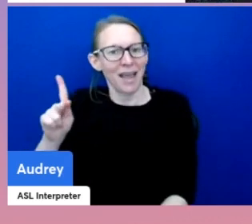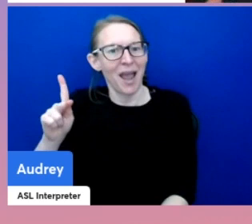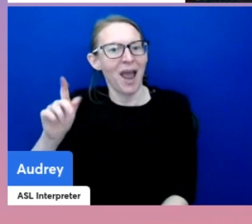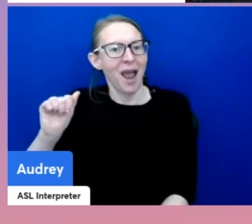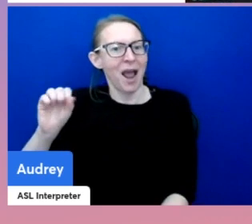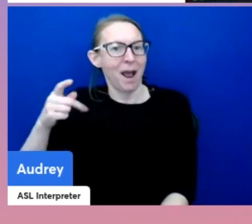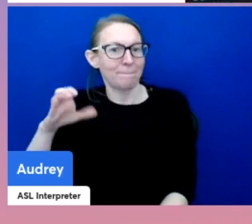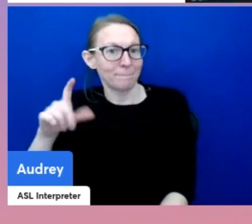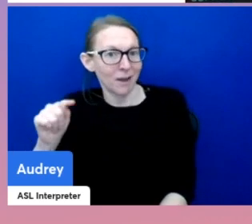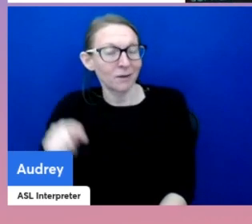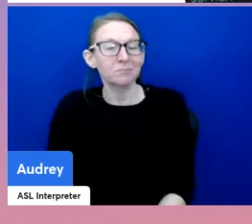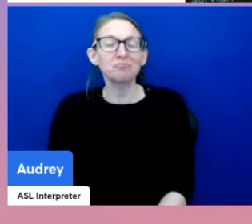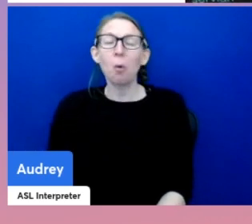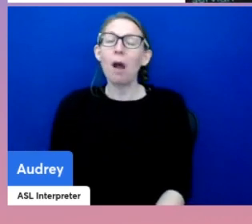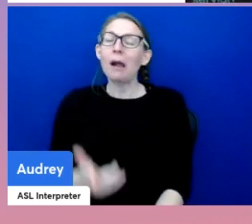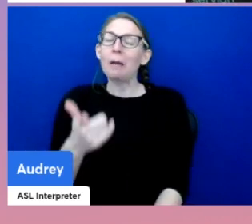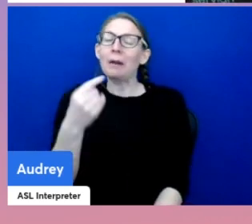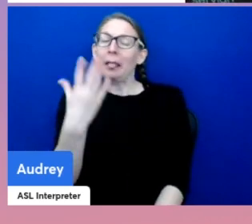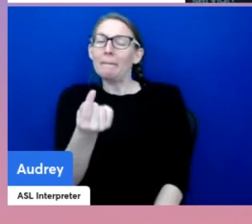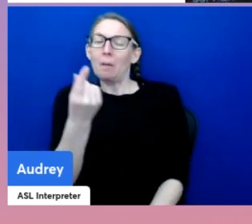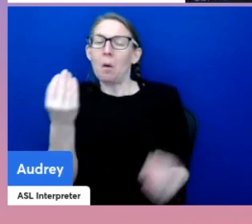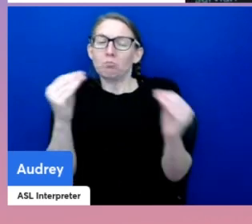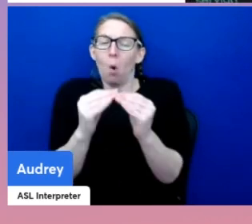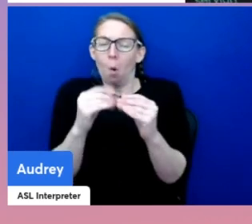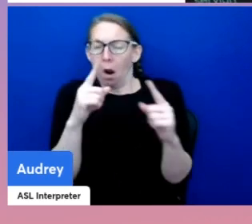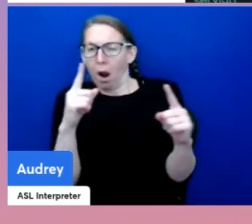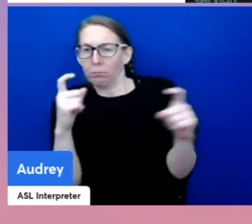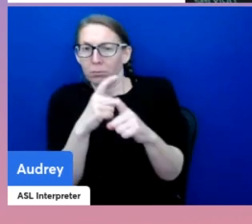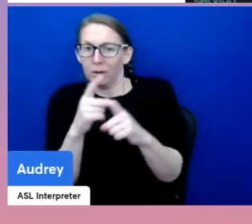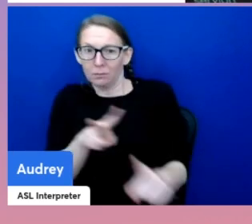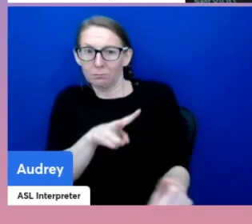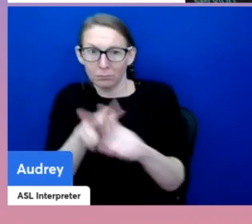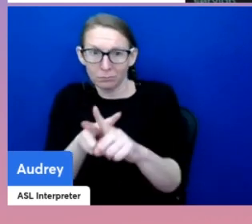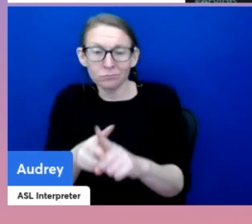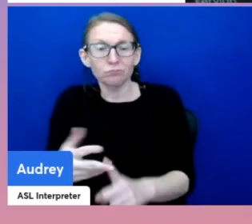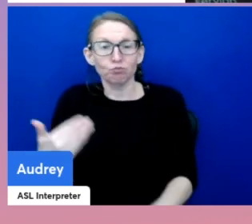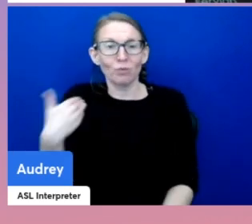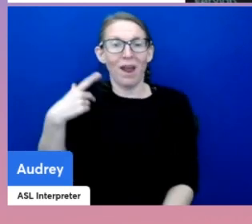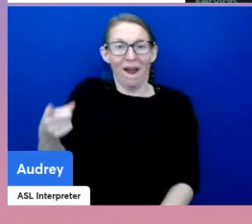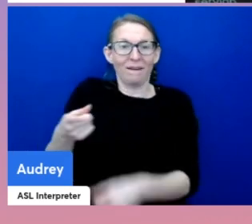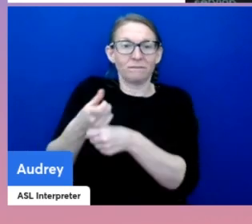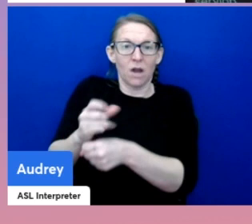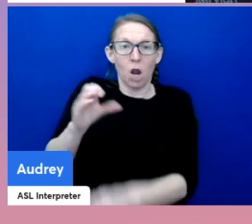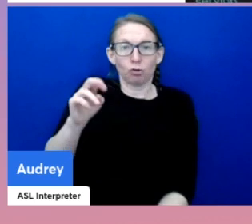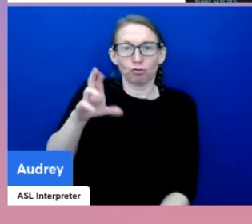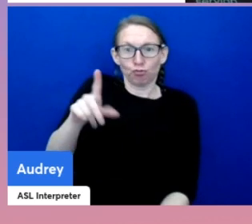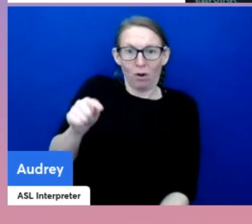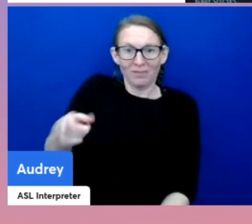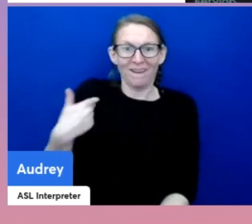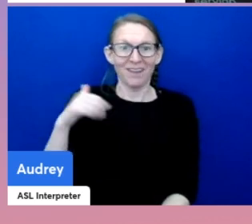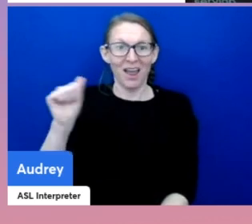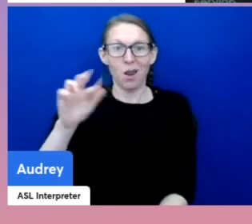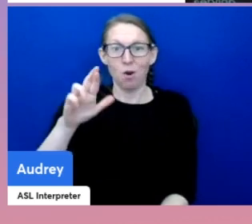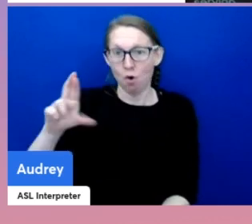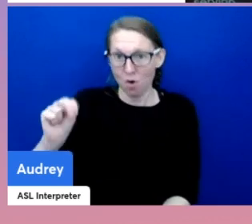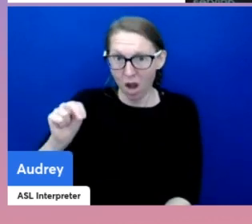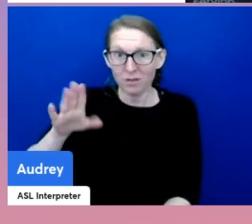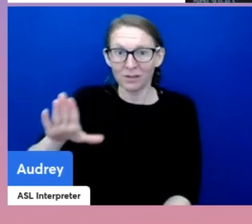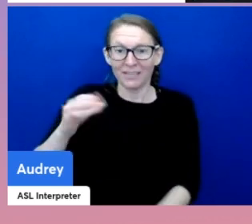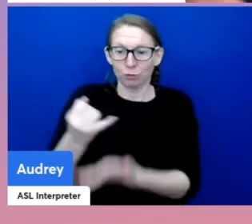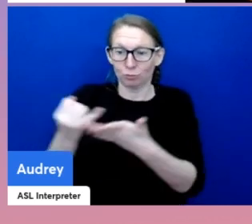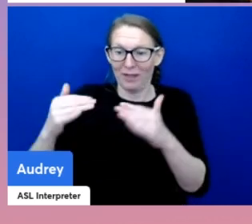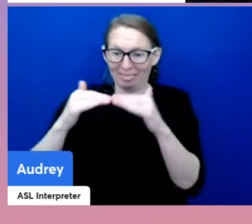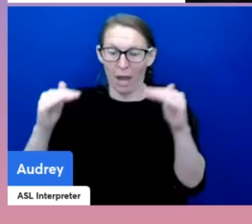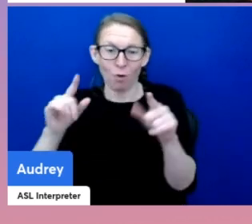here's a slightly more complicated aspect implementation. We have a constructor for our aspect that takes an ARN to our instrumentation layer as an